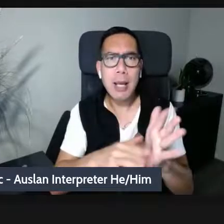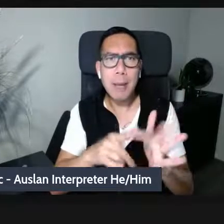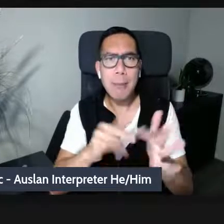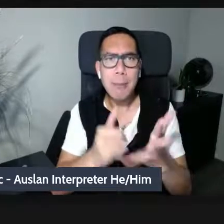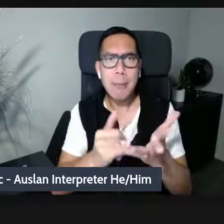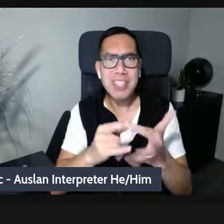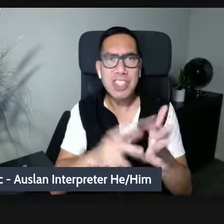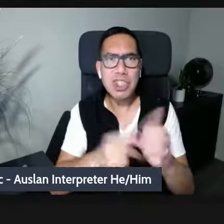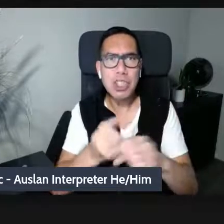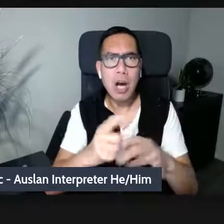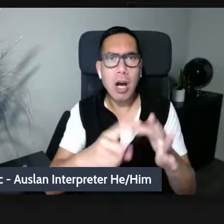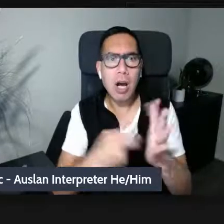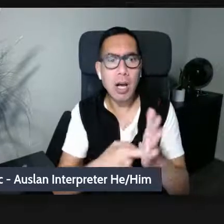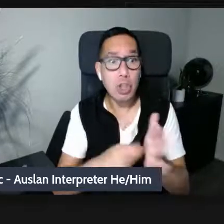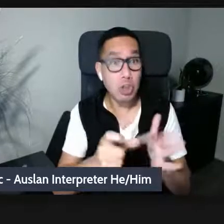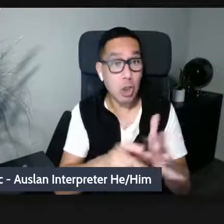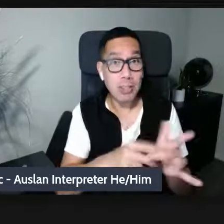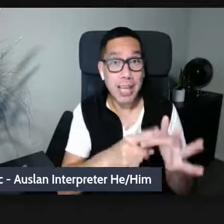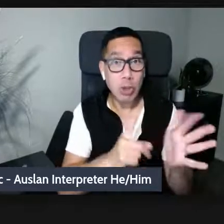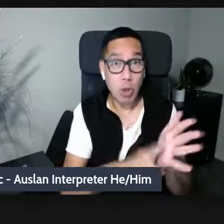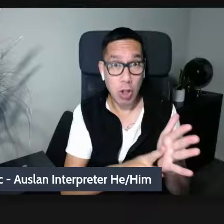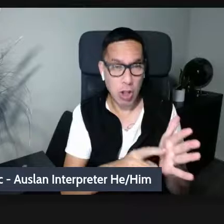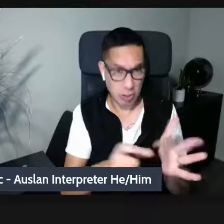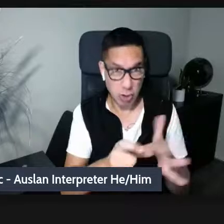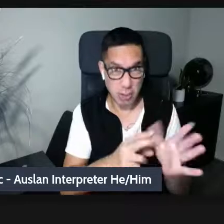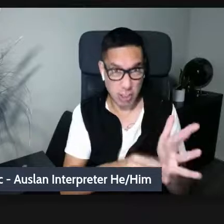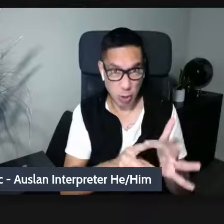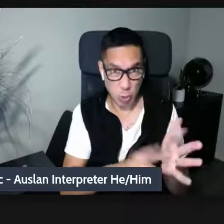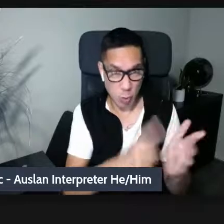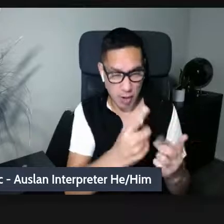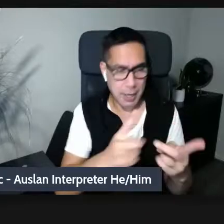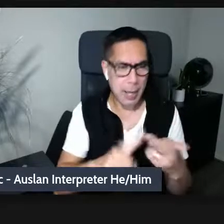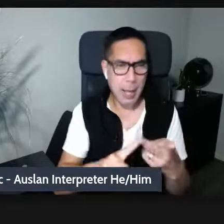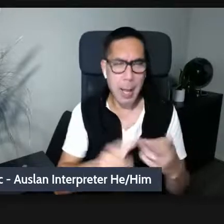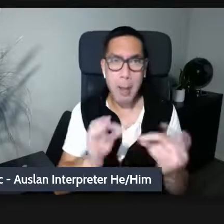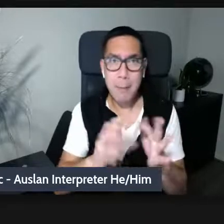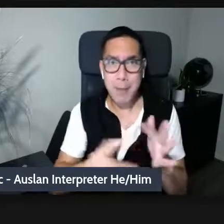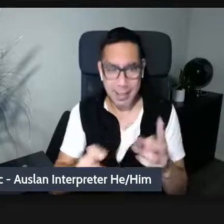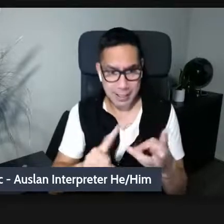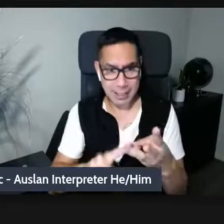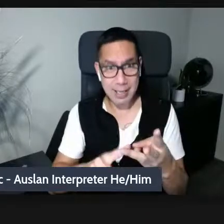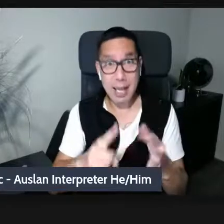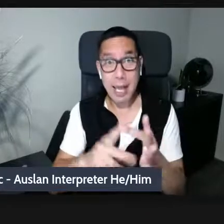will be in one, Beck will be in one, Emily and Carly.